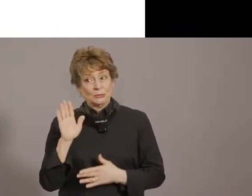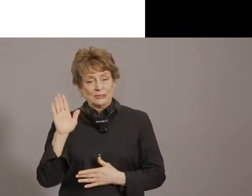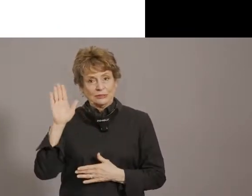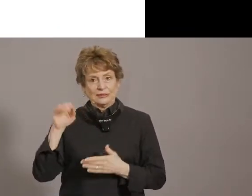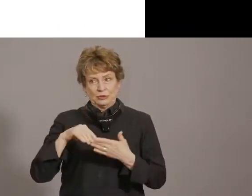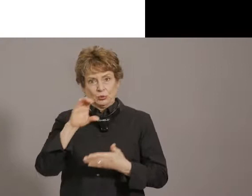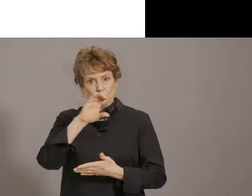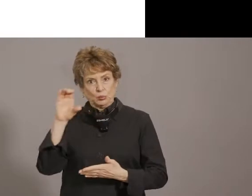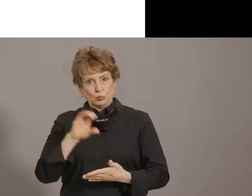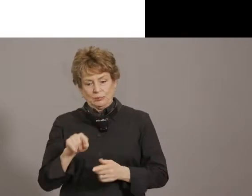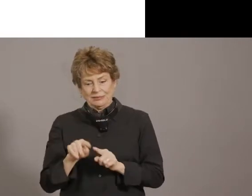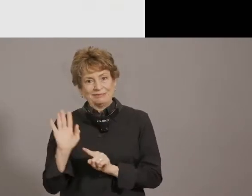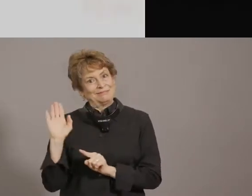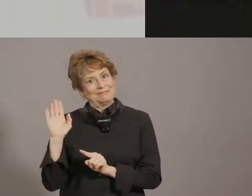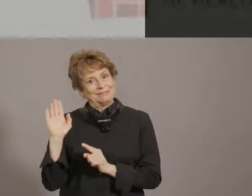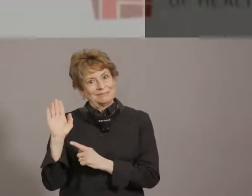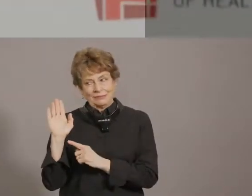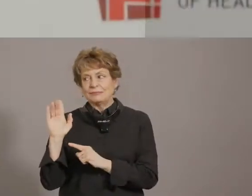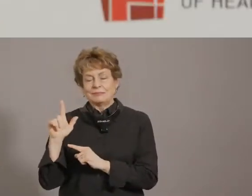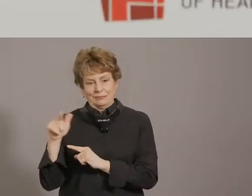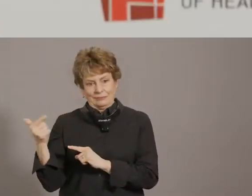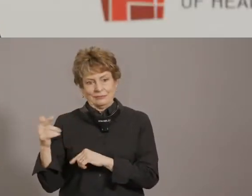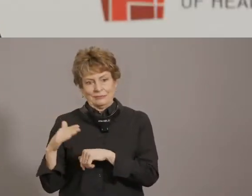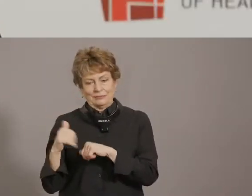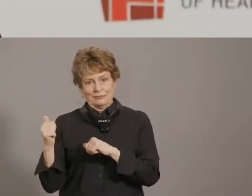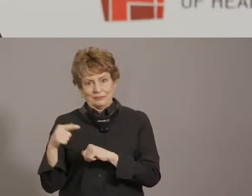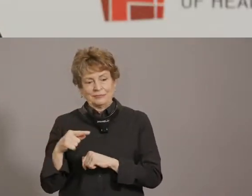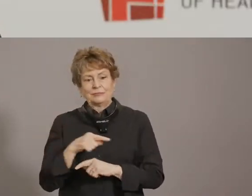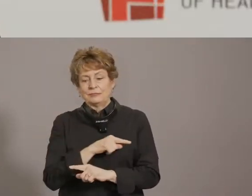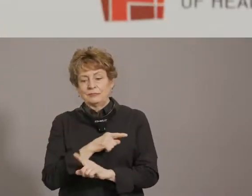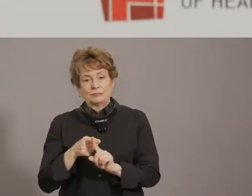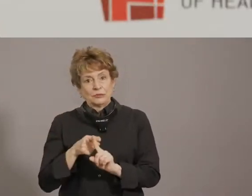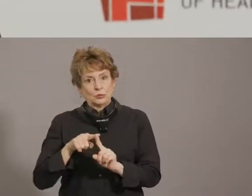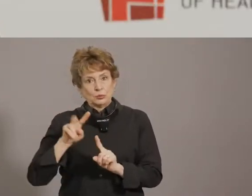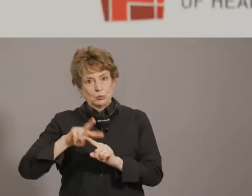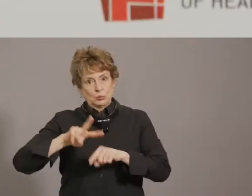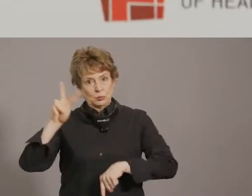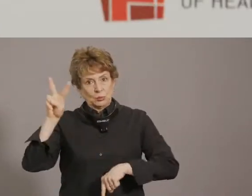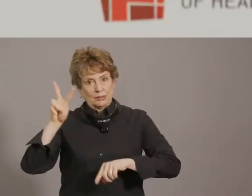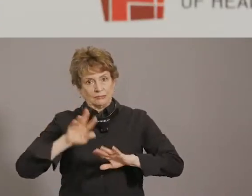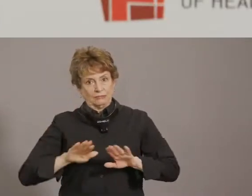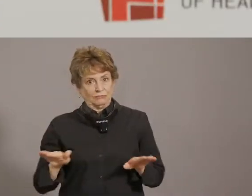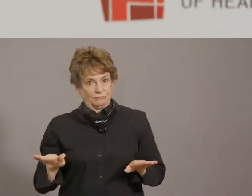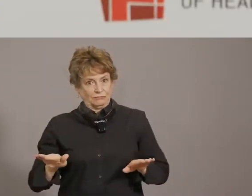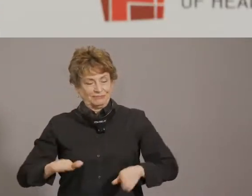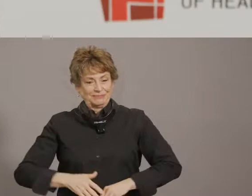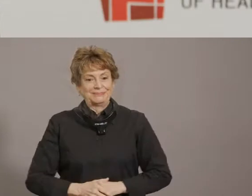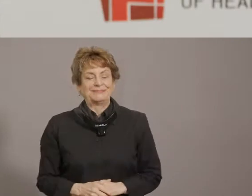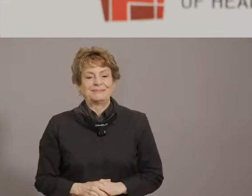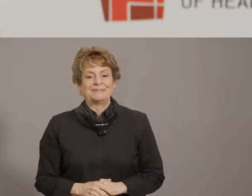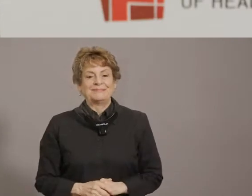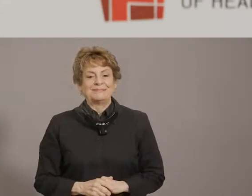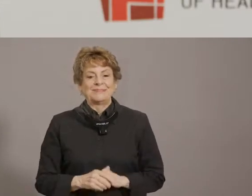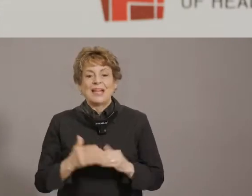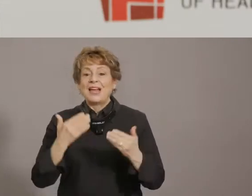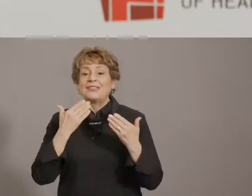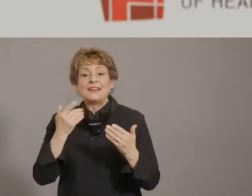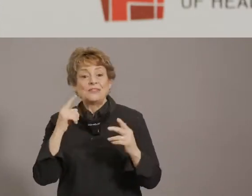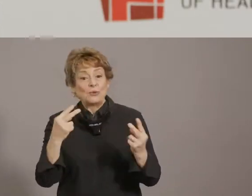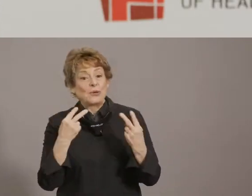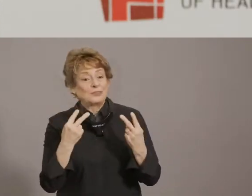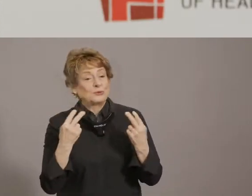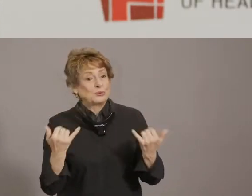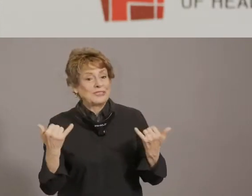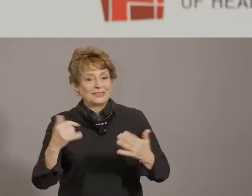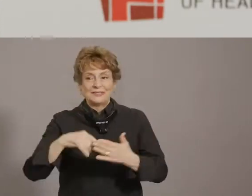you for joining us, Dr. Christ. Take it away. Thanks, Steve, and good afternoon, everybody. Thank you for joining us today on this Friday